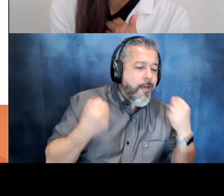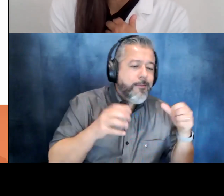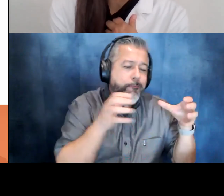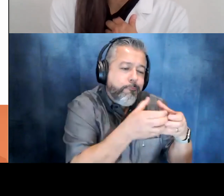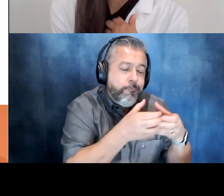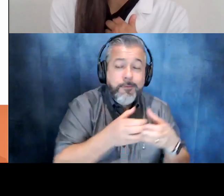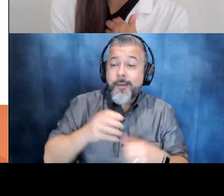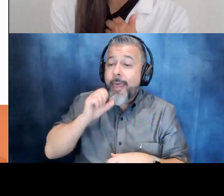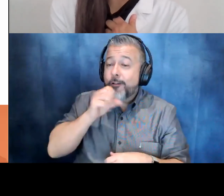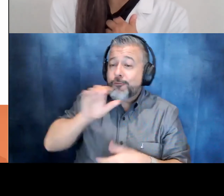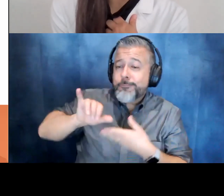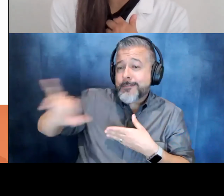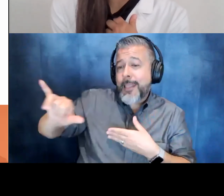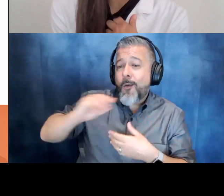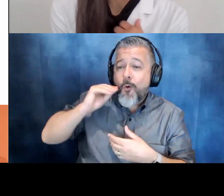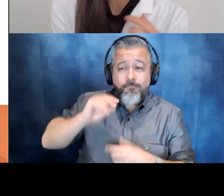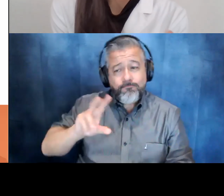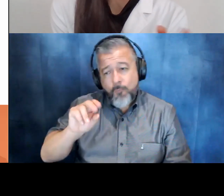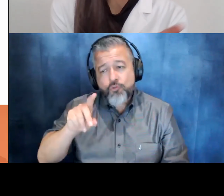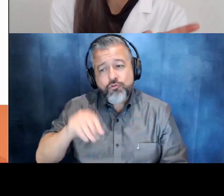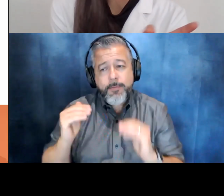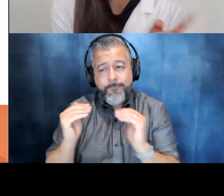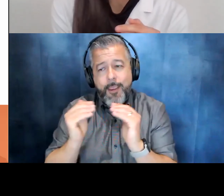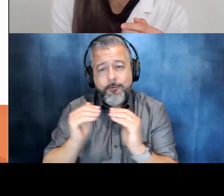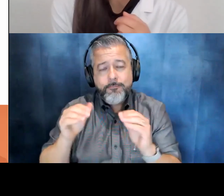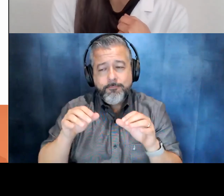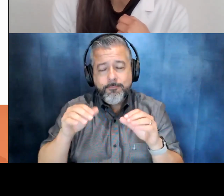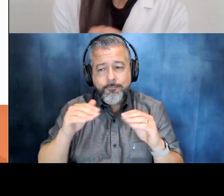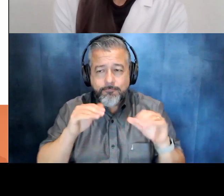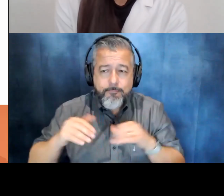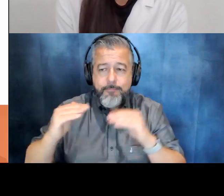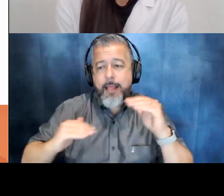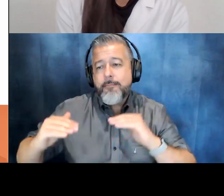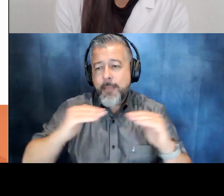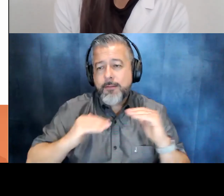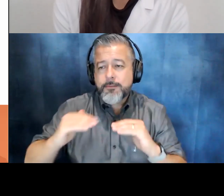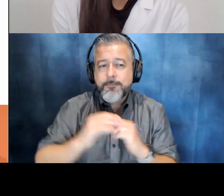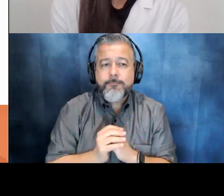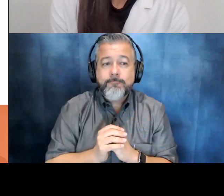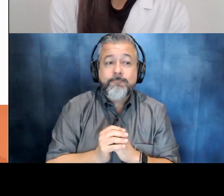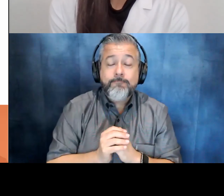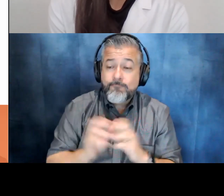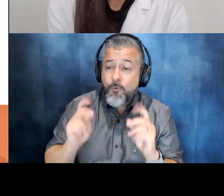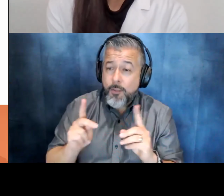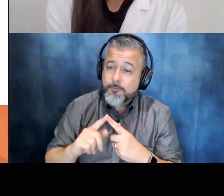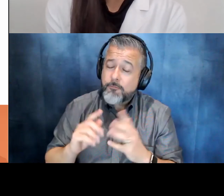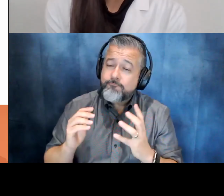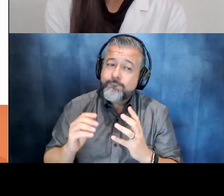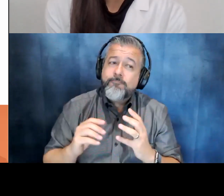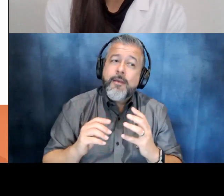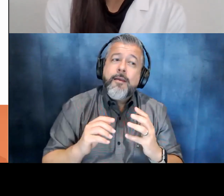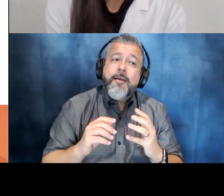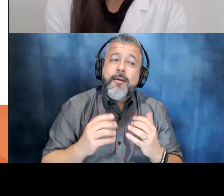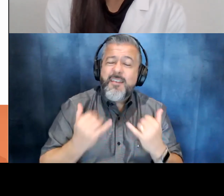or the holidays. Oh, we went backwards again. There we go. All right, you guys. So, you know, social isolation